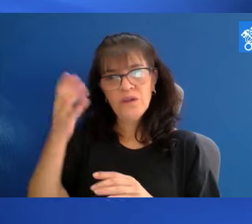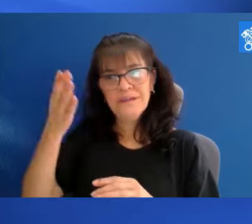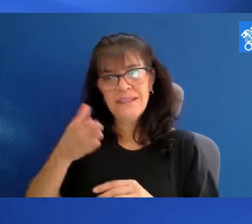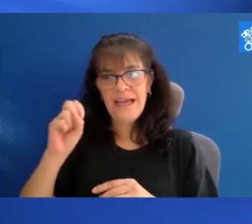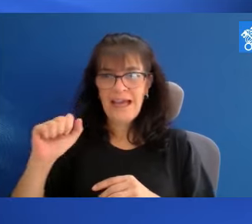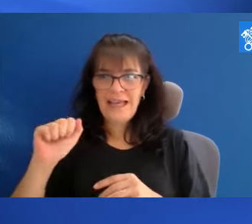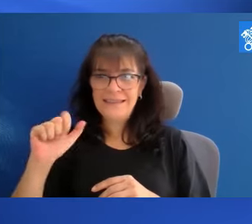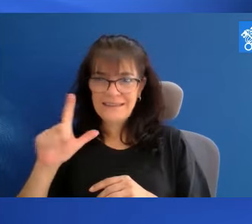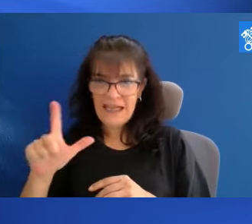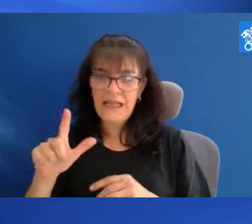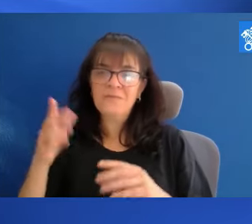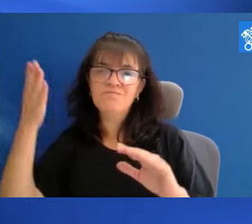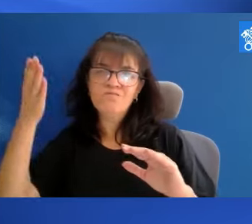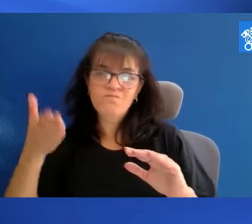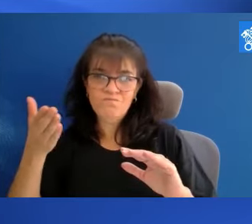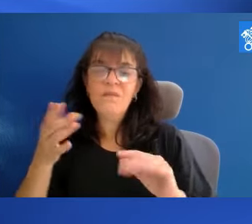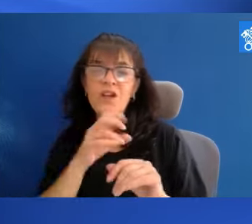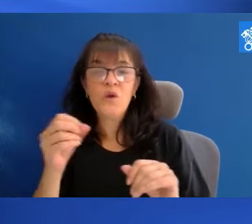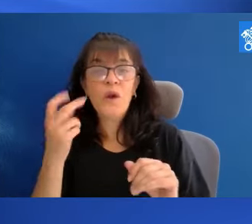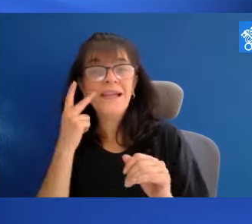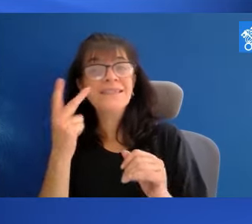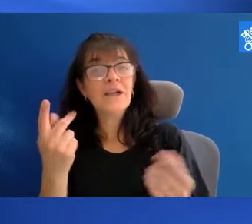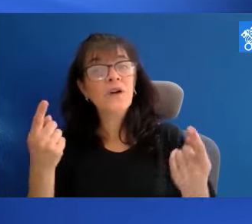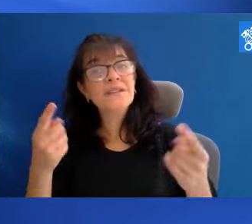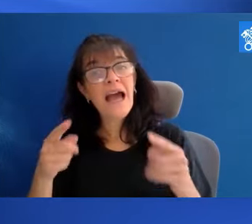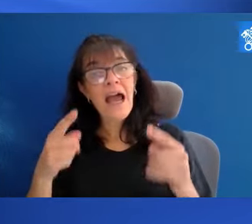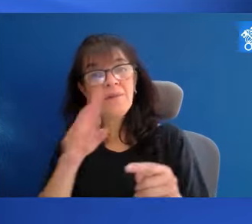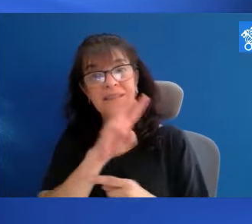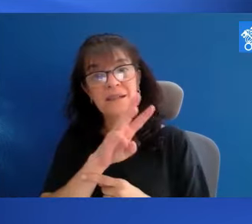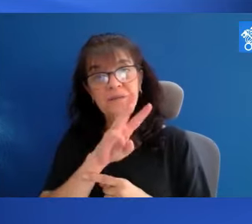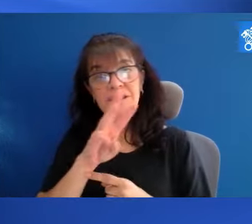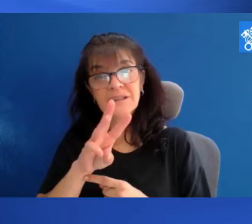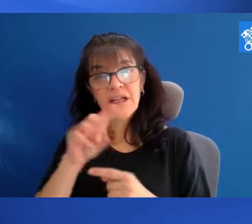saying and doing recently. You can find us at